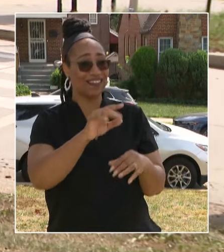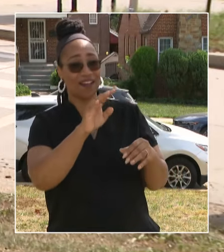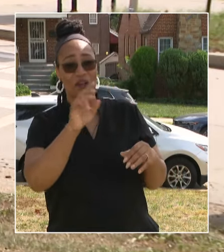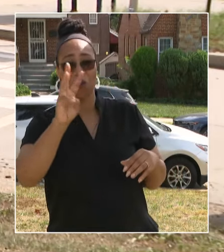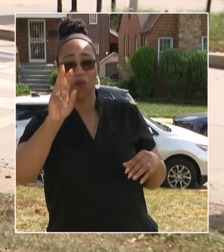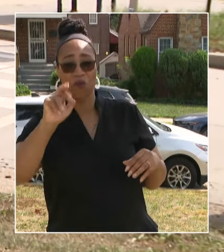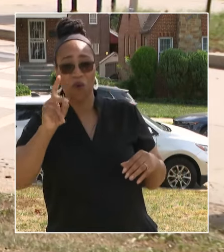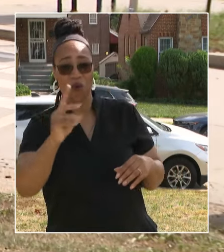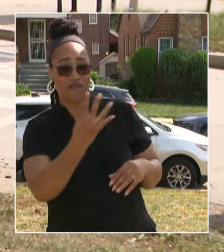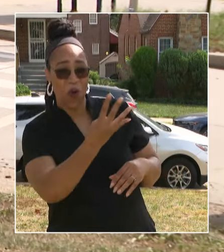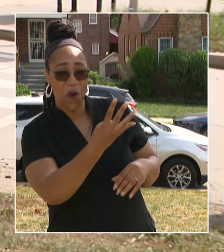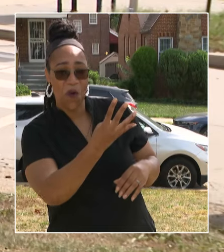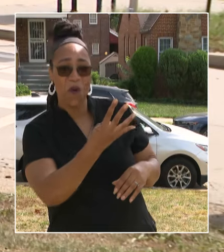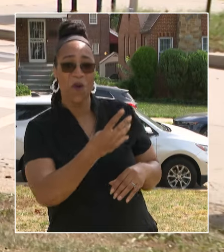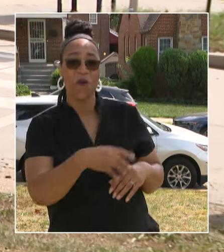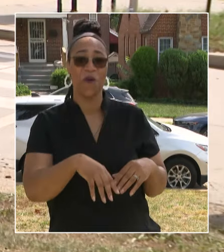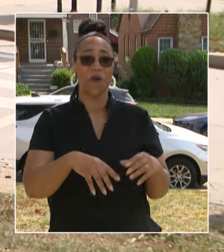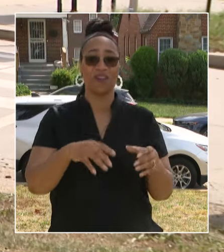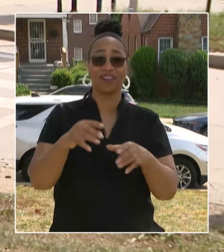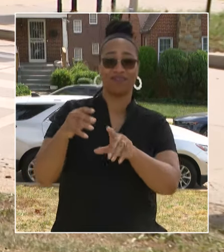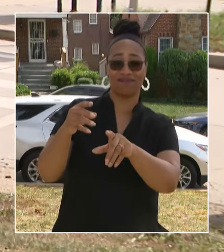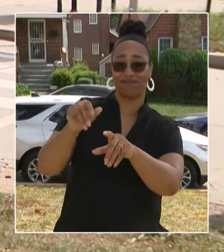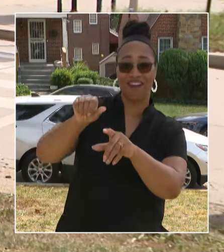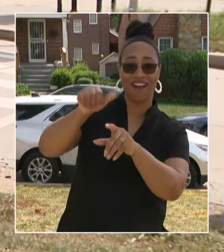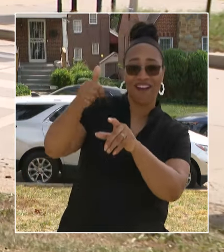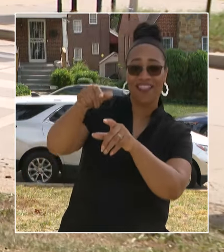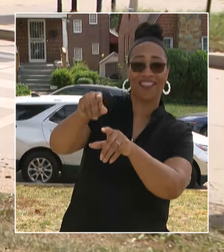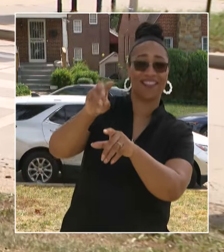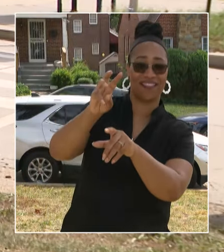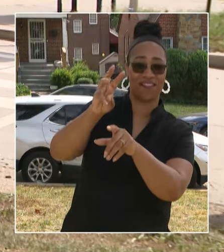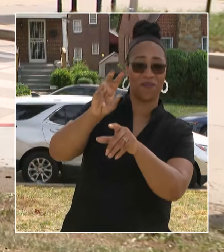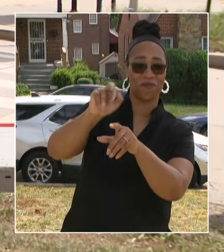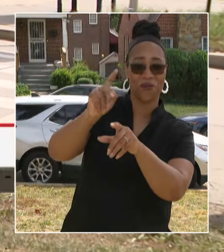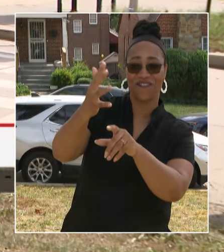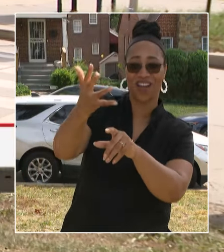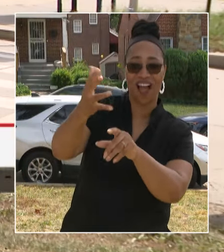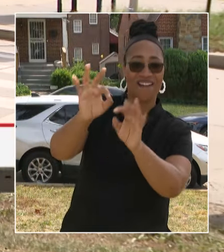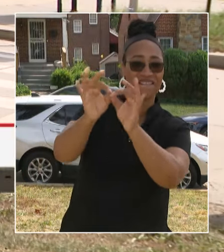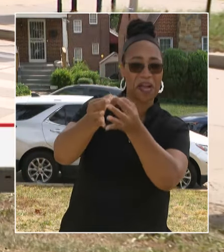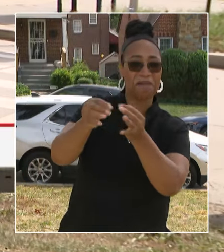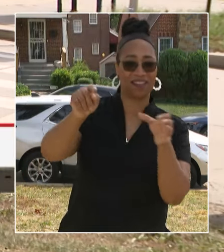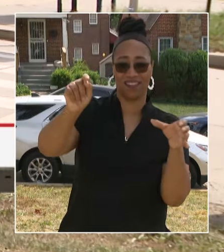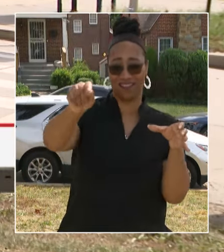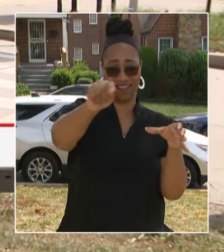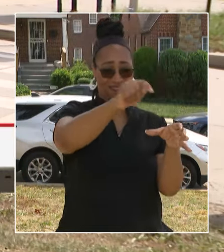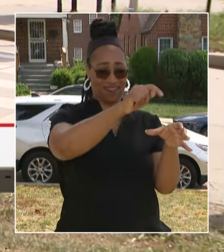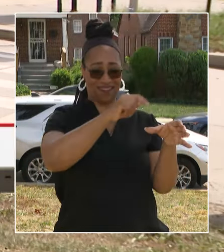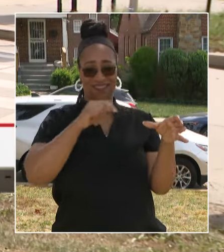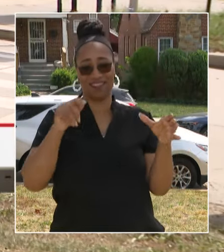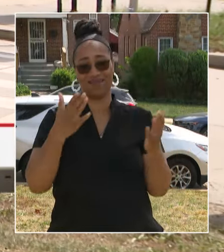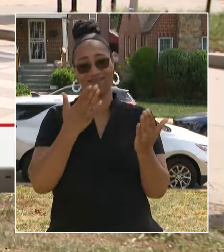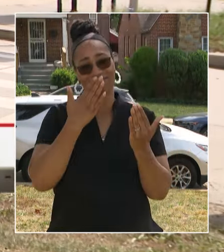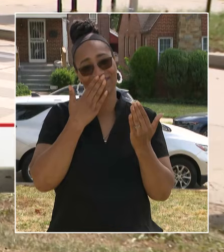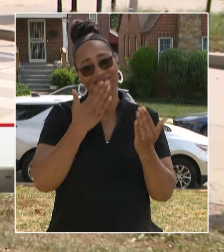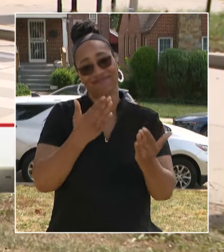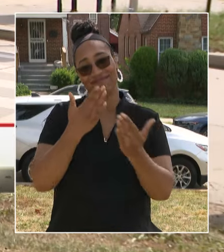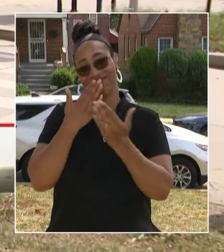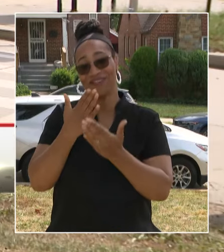5 who have already spoken. Good morning. I do rise, of course, to speak on behalf